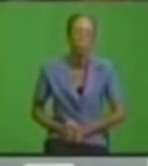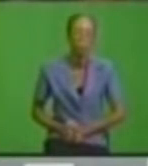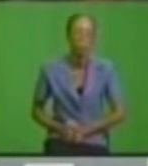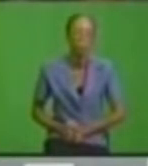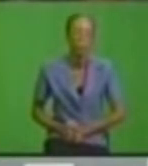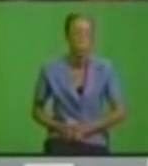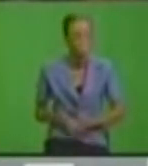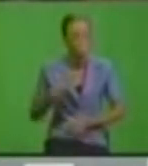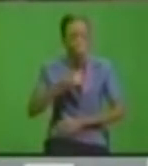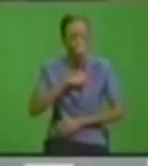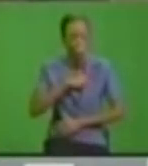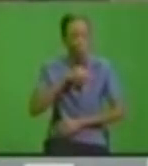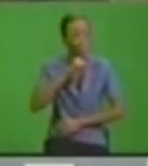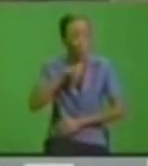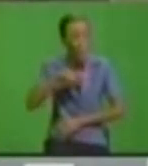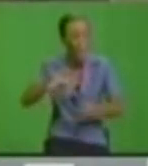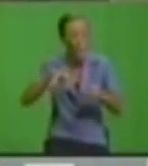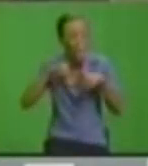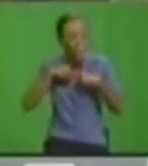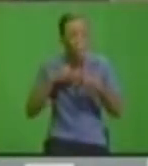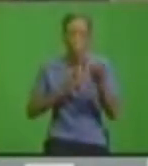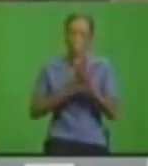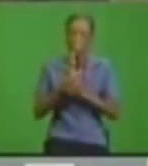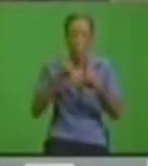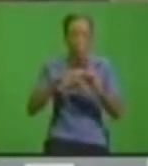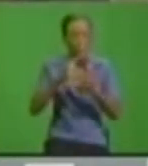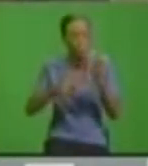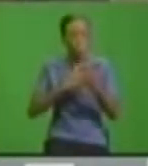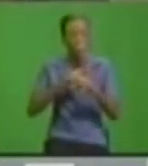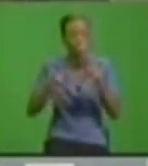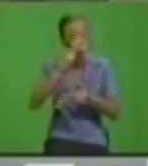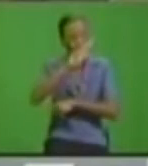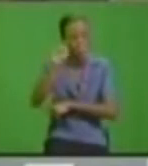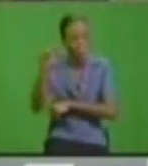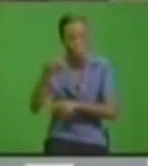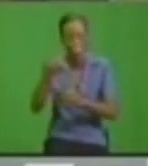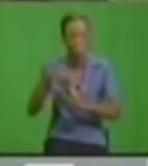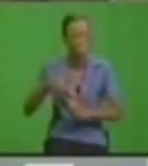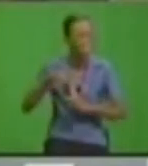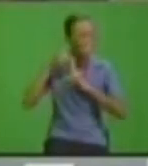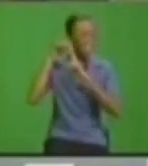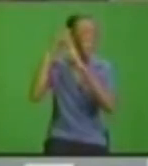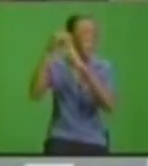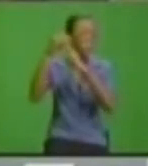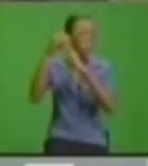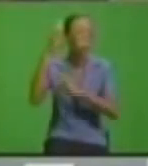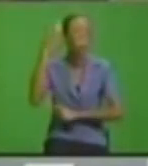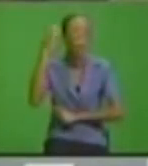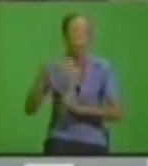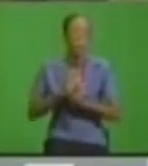And we have not come to terms with this reality as yet. But the University of Trinidad and Tobago, the UTT,